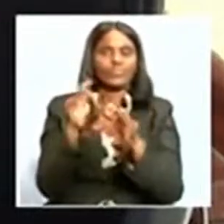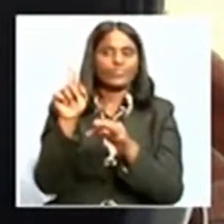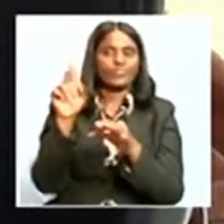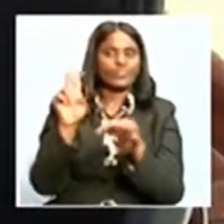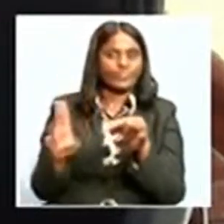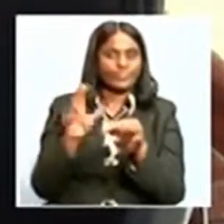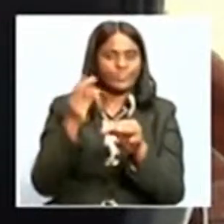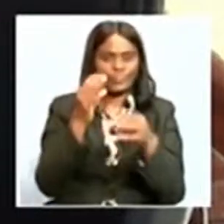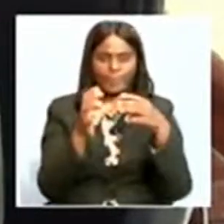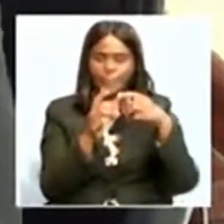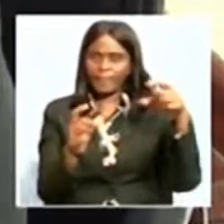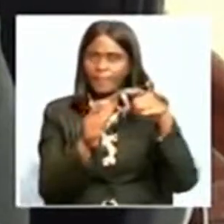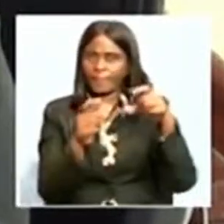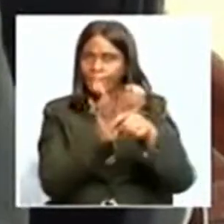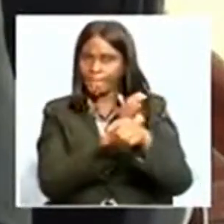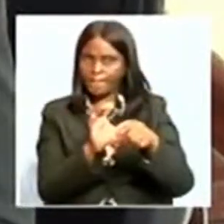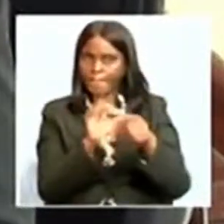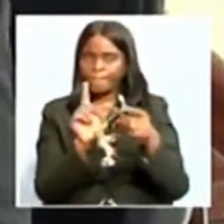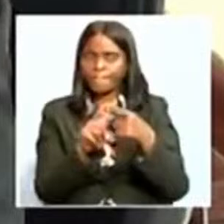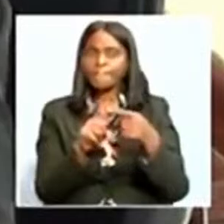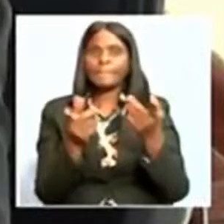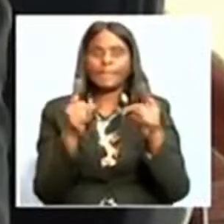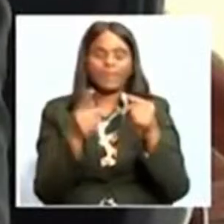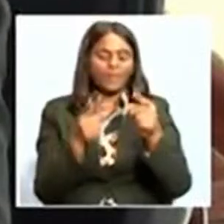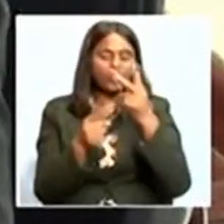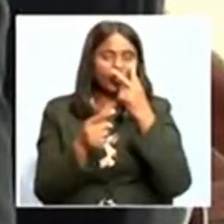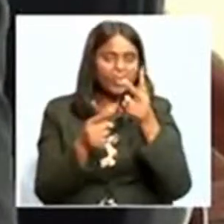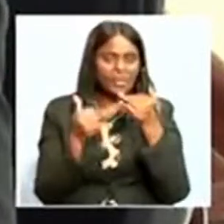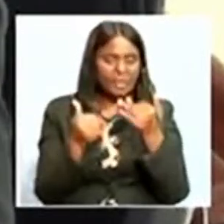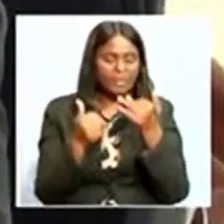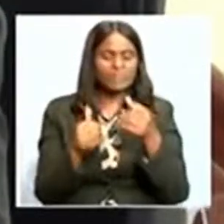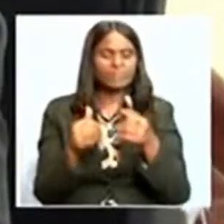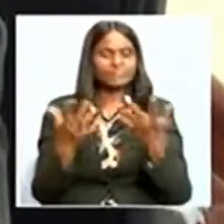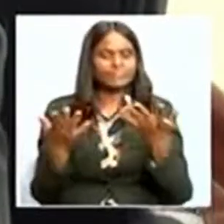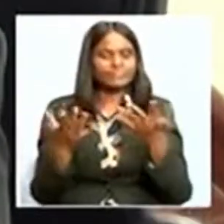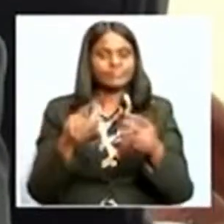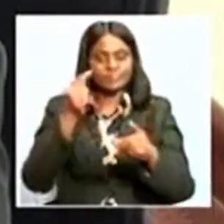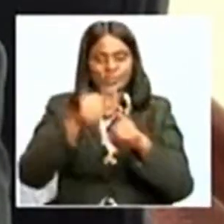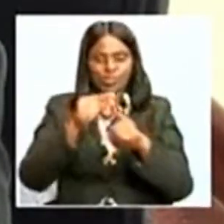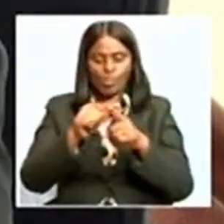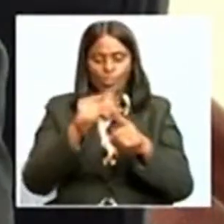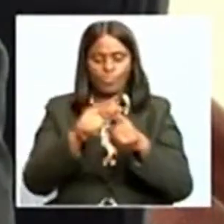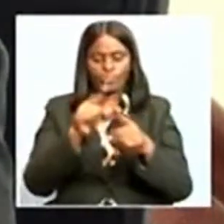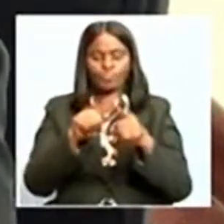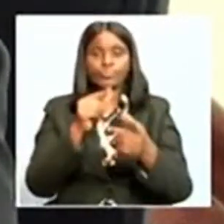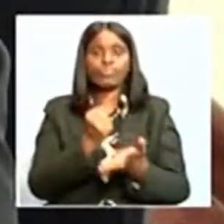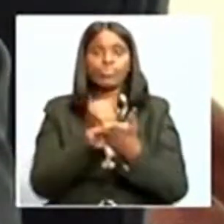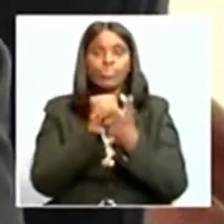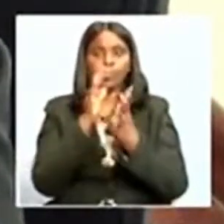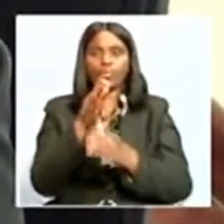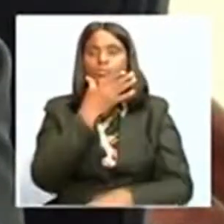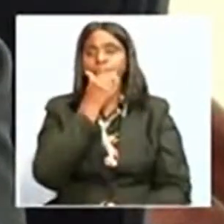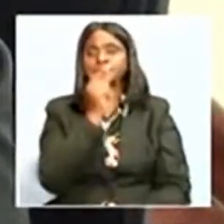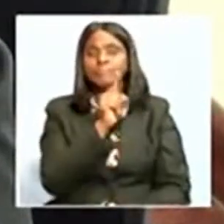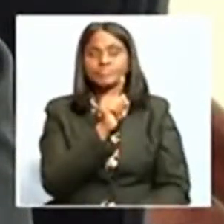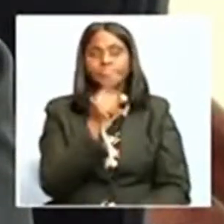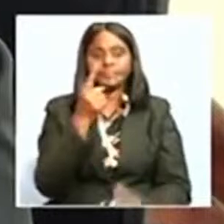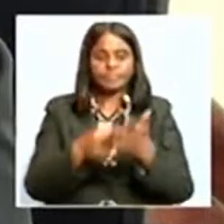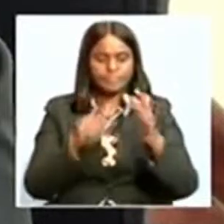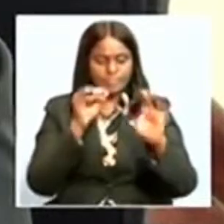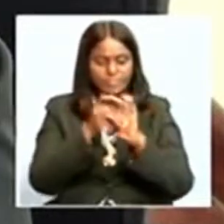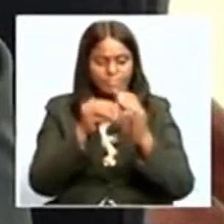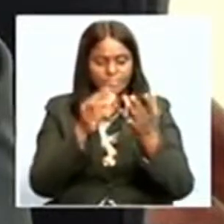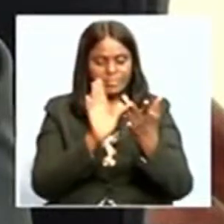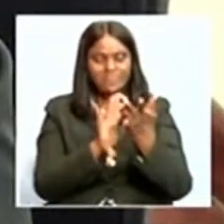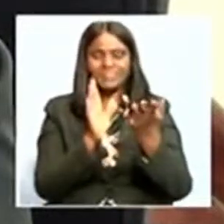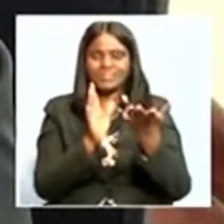electronic invoicing system. And then when you look at the words Assistant Commissioner, what's obtaining in the ground